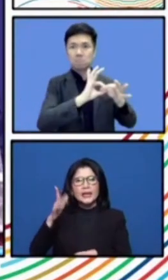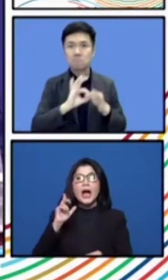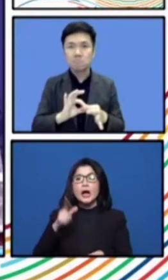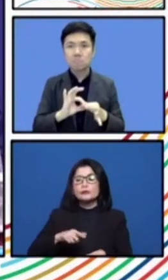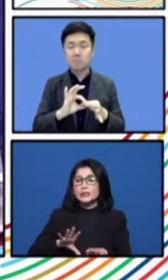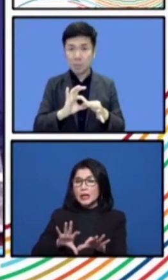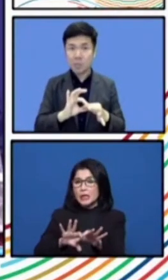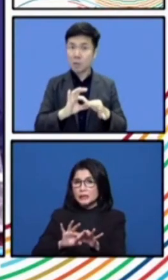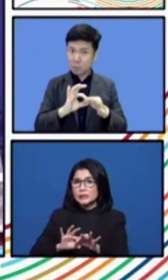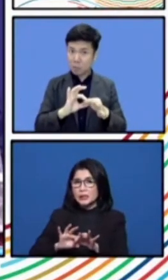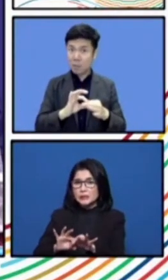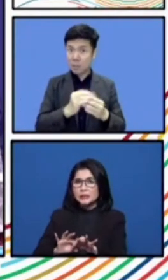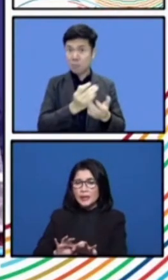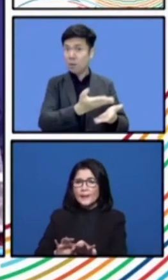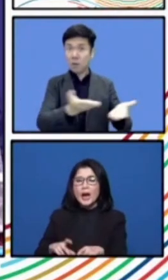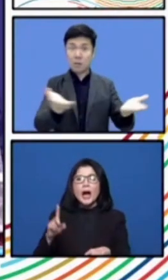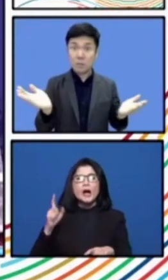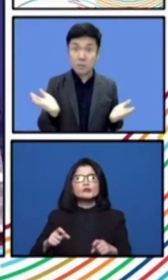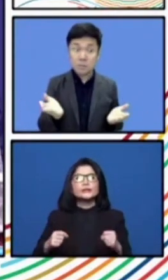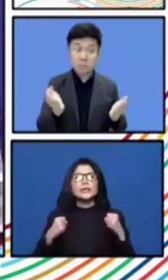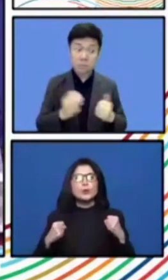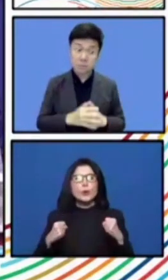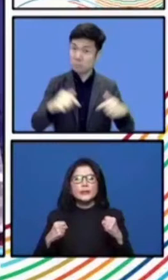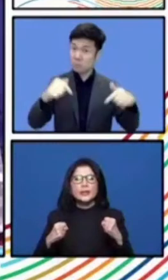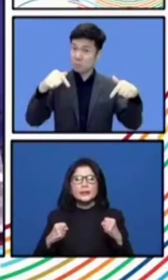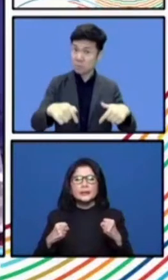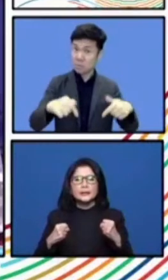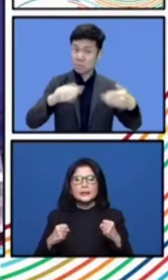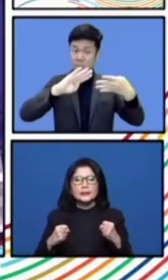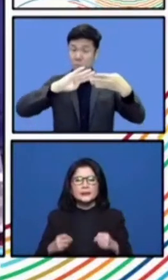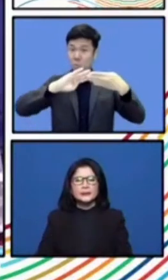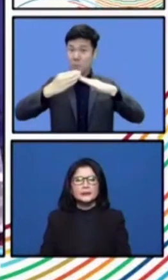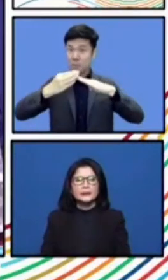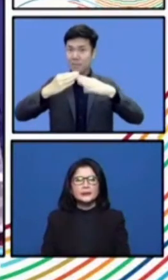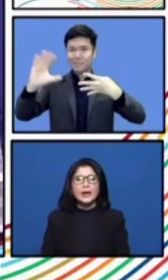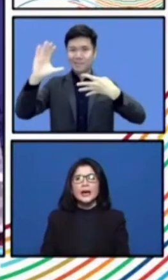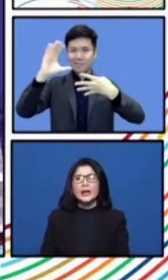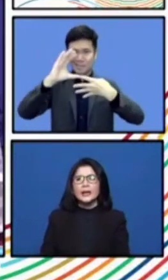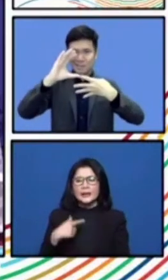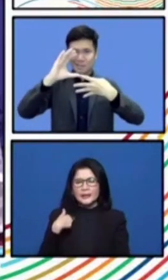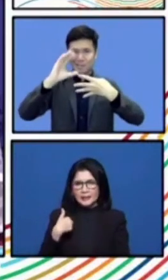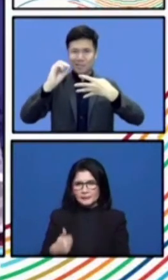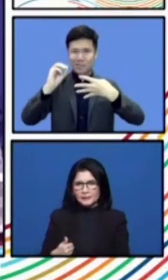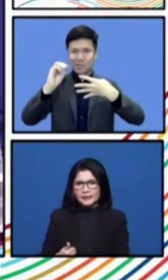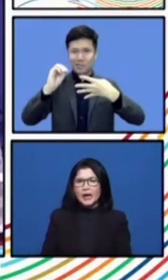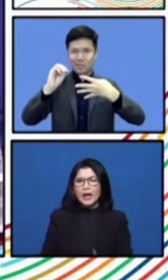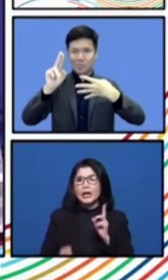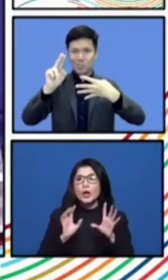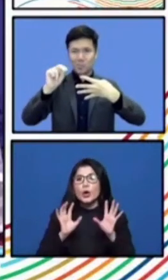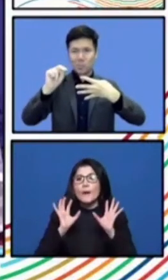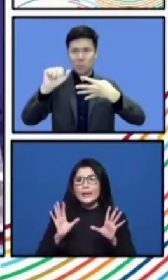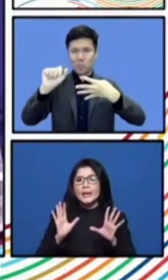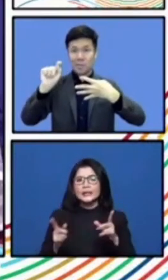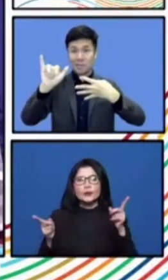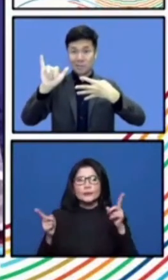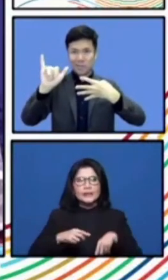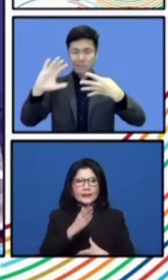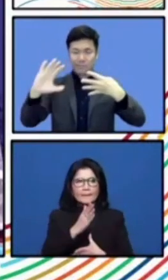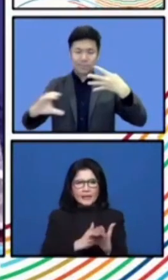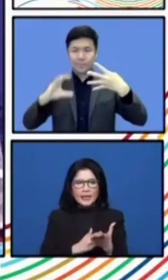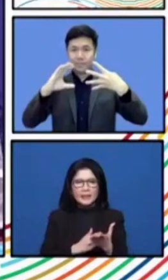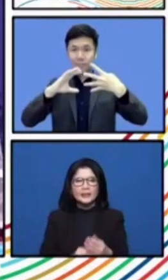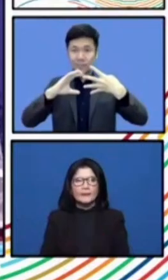many of us in this community the second seed that I'm thinking about is the word common